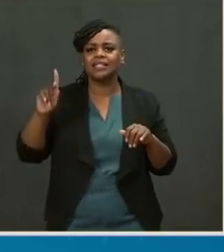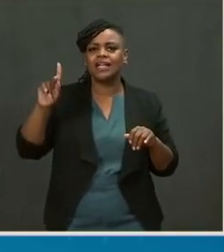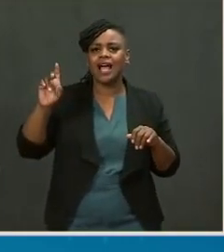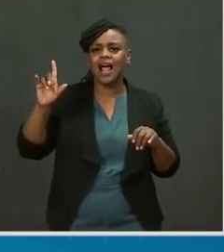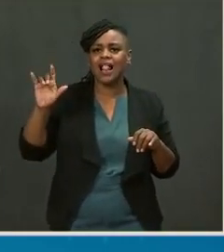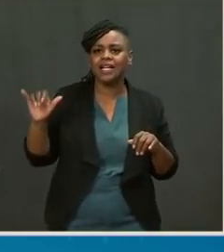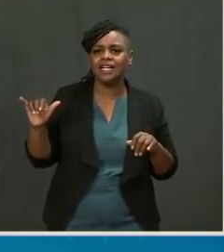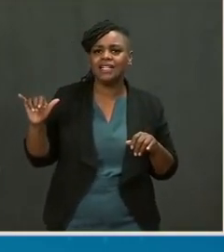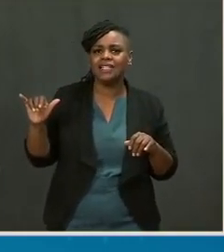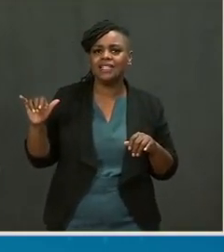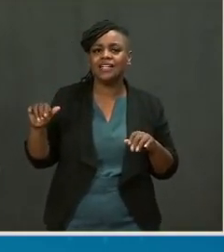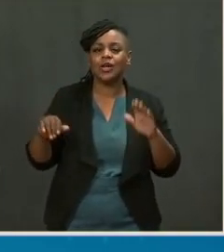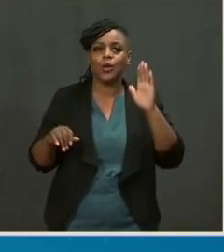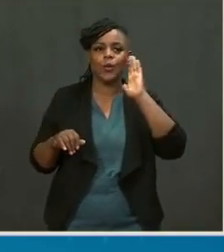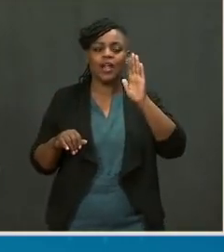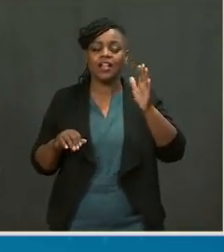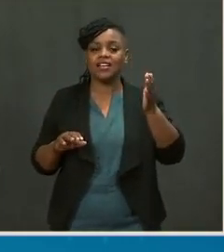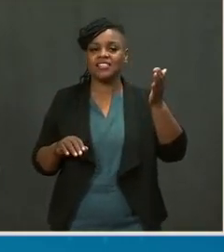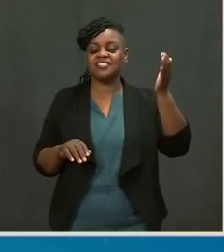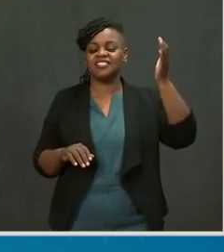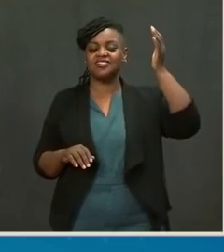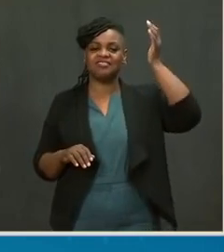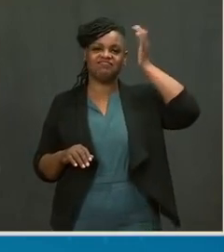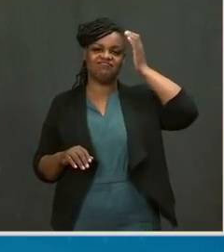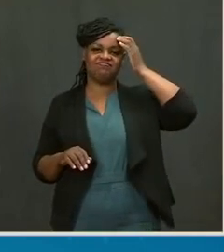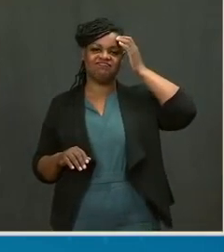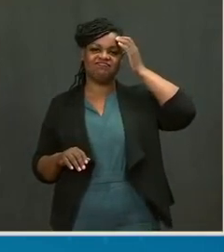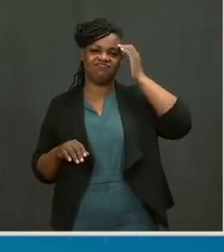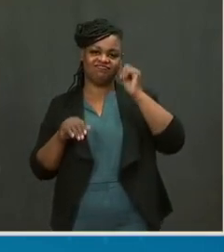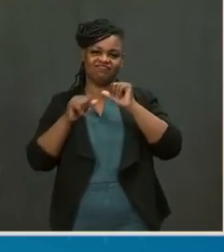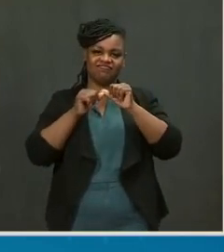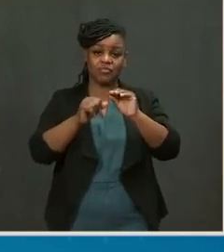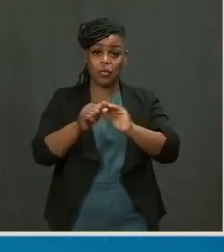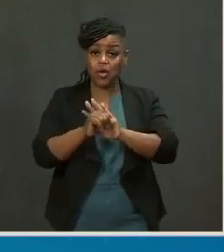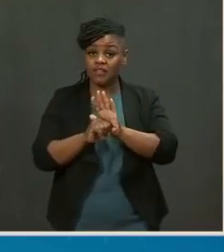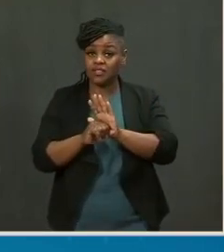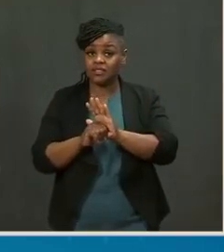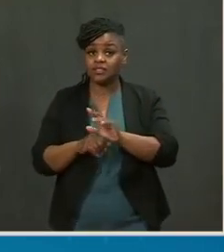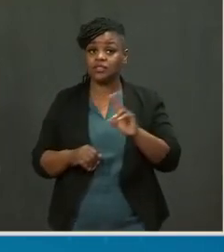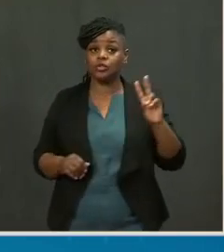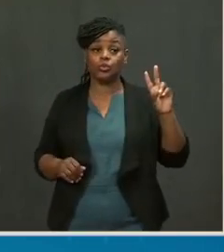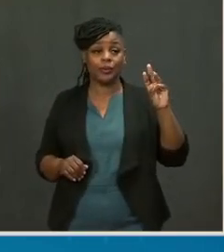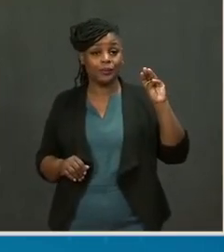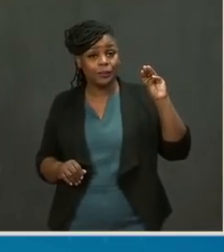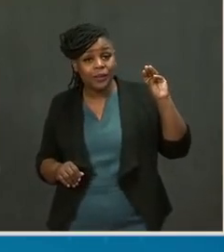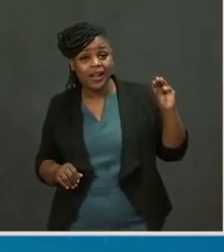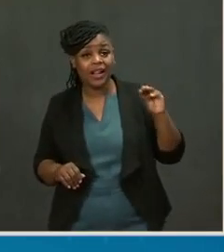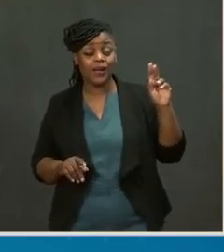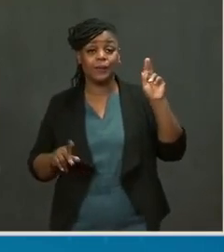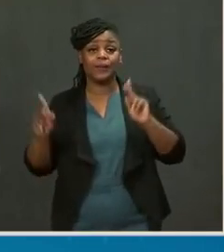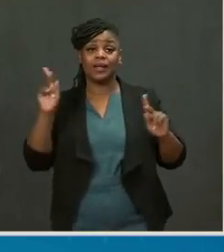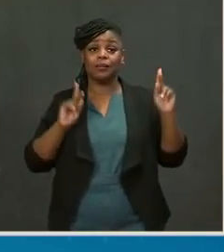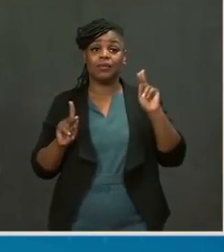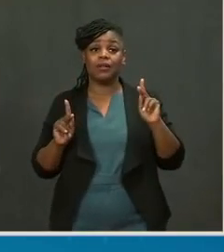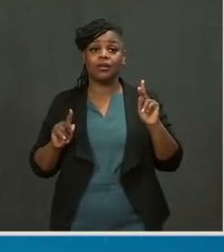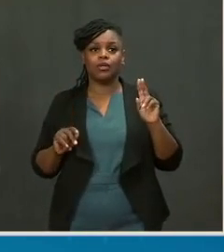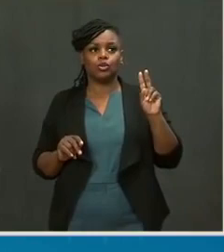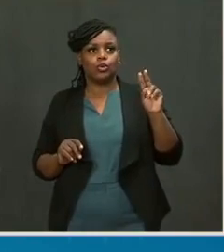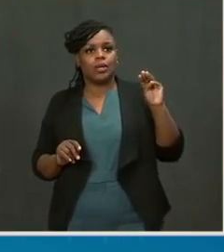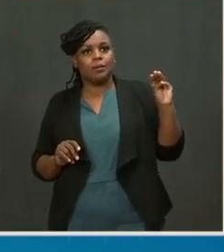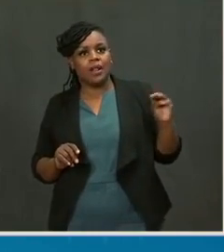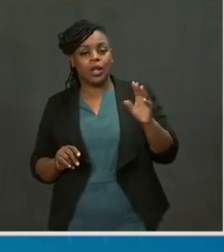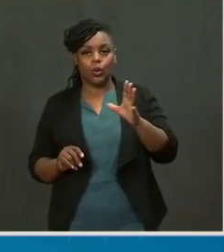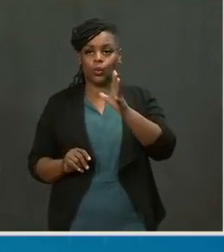fact that during the pandemic, over 2 million people, 2 million women people